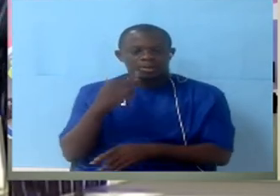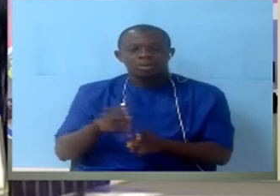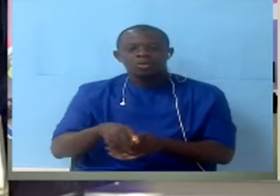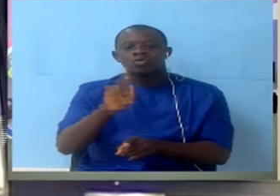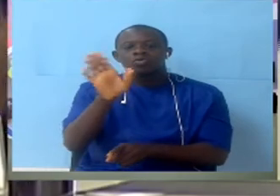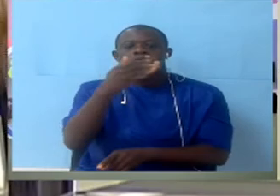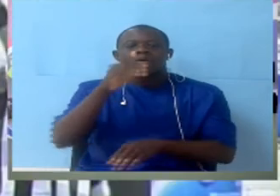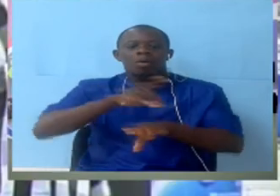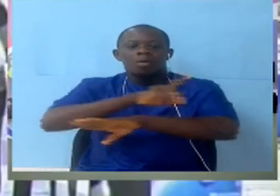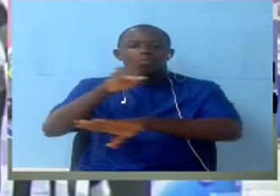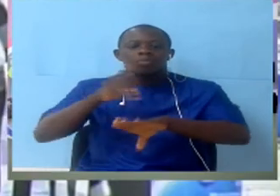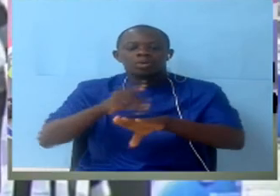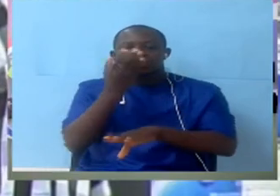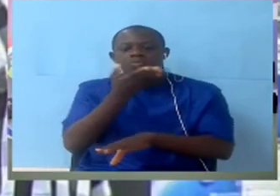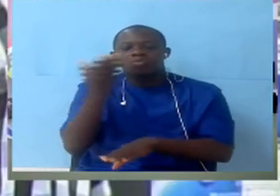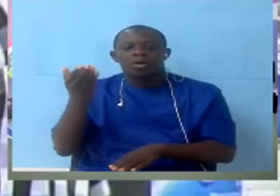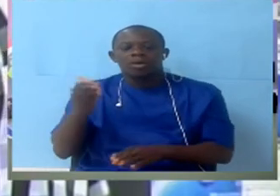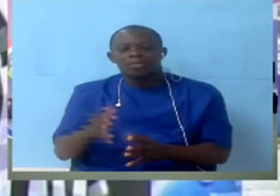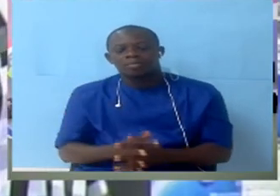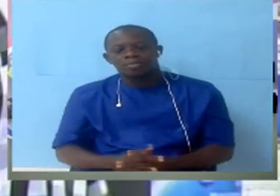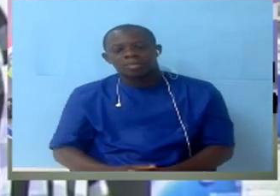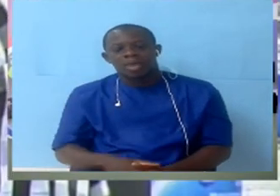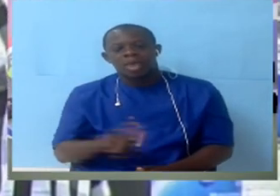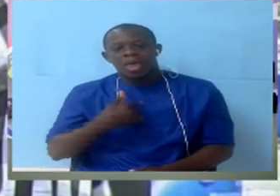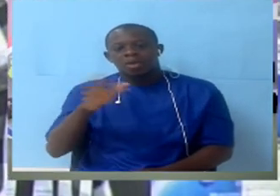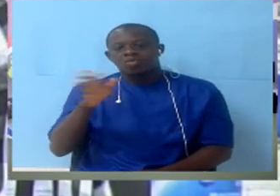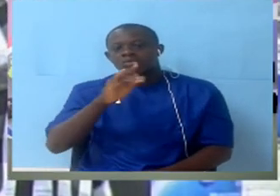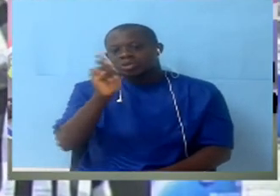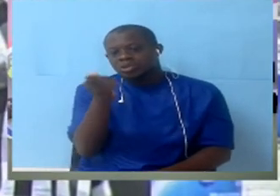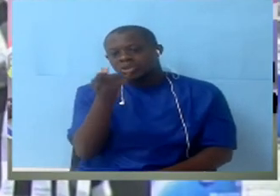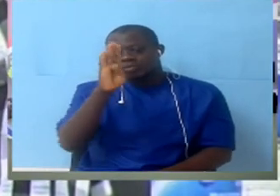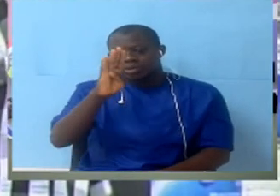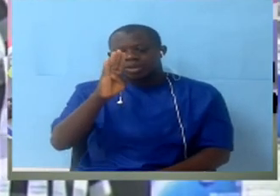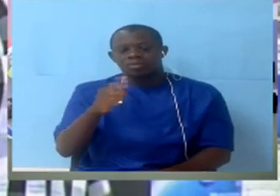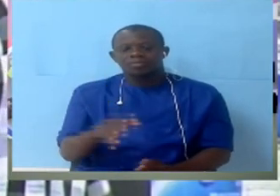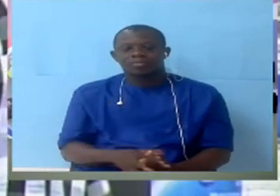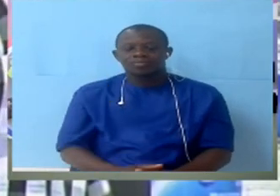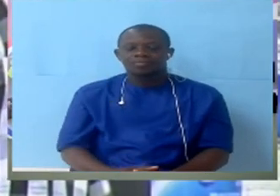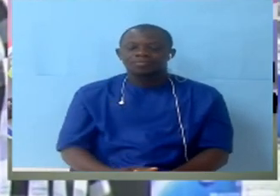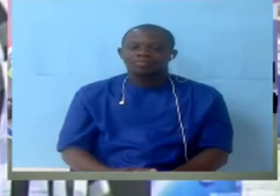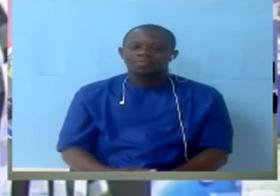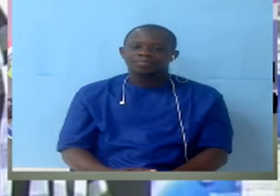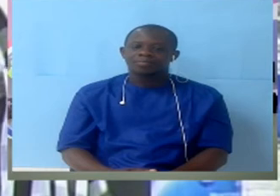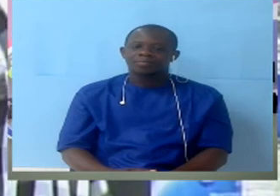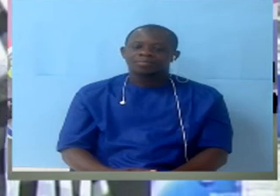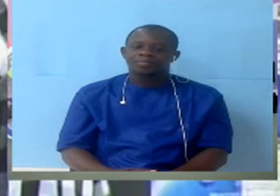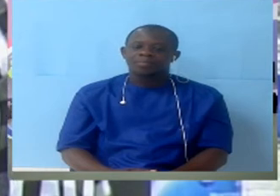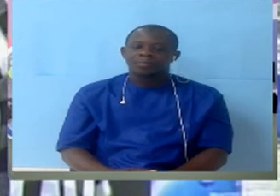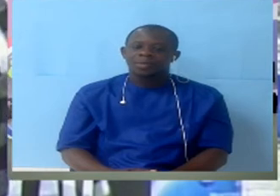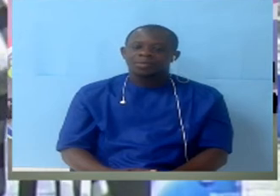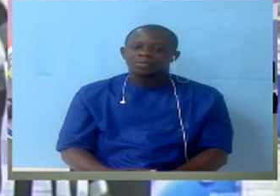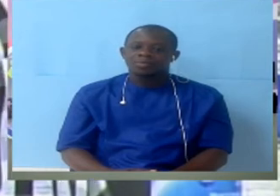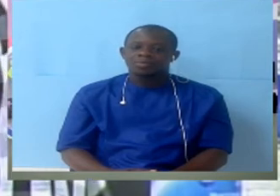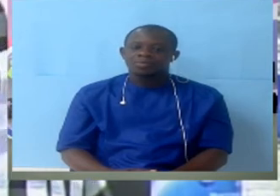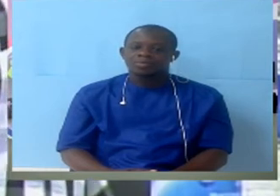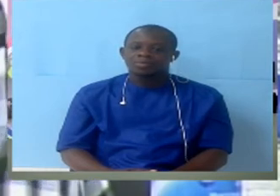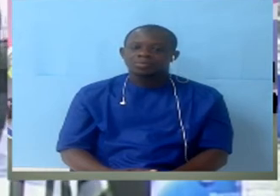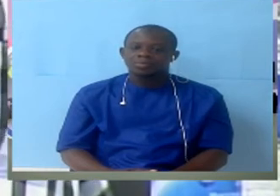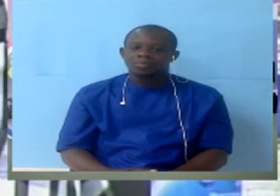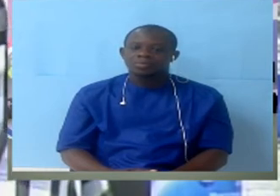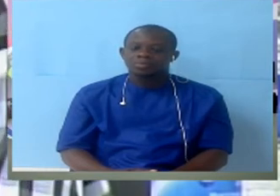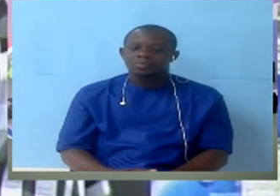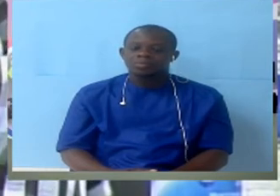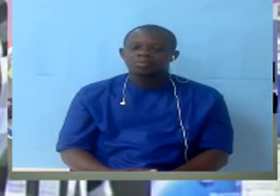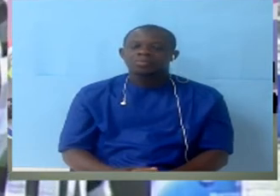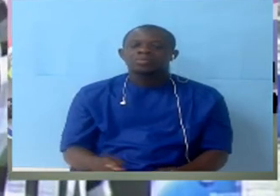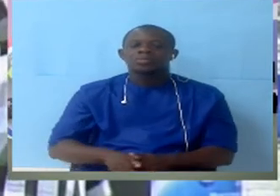you go? Tara mindole. Tara Guinea-Bissau. I went to Guinea-Bissau. Decided pour kata together ni namso tara ñol kata